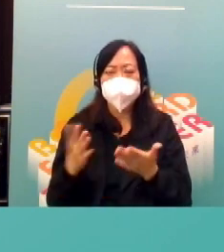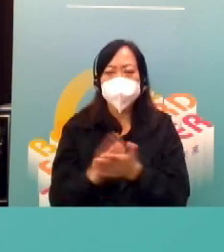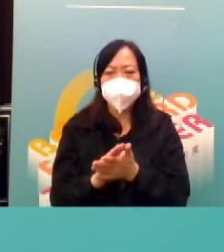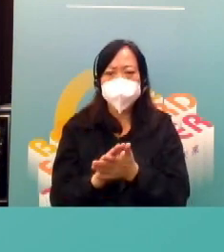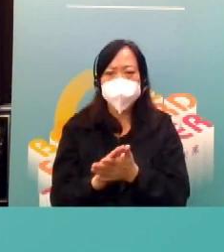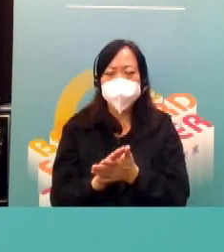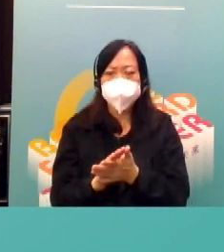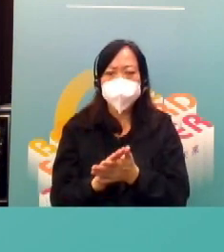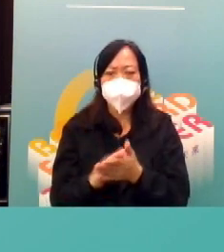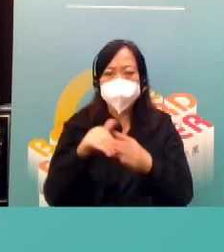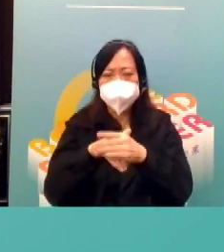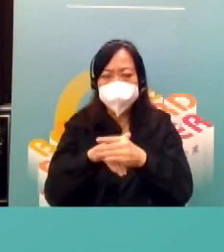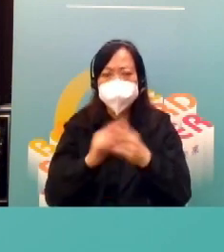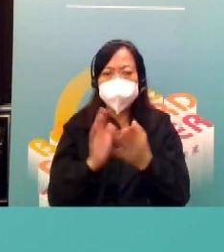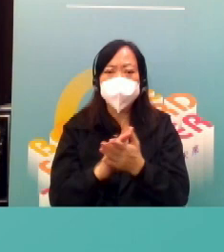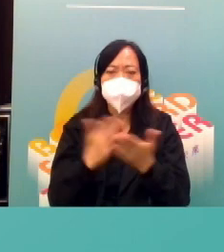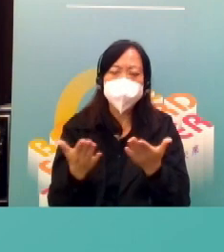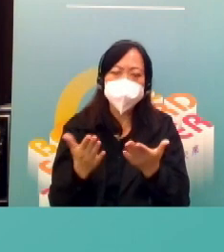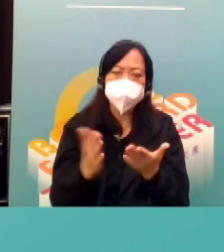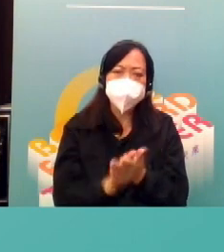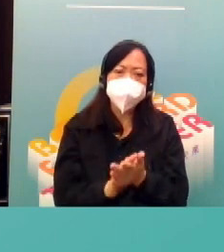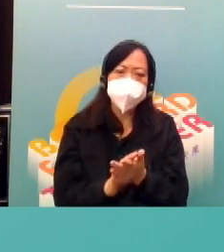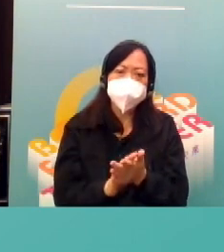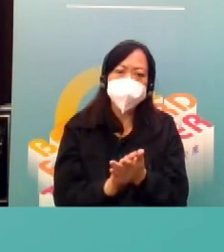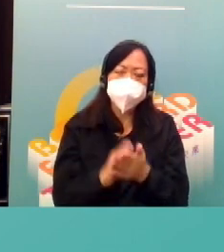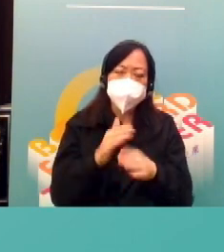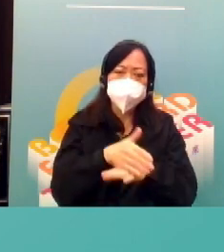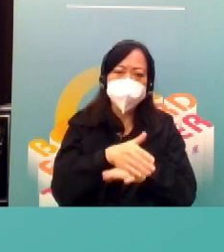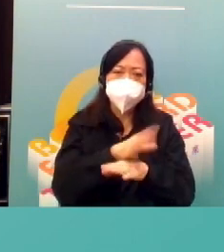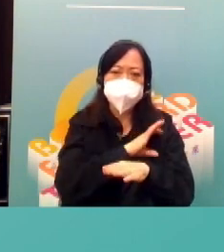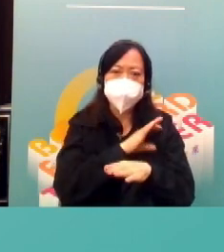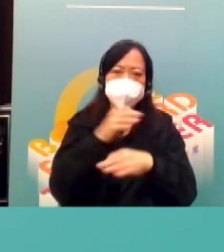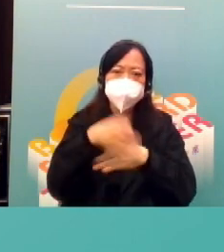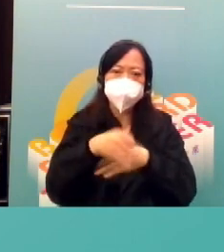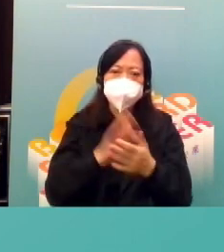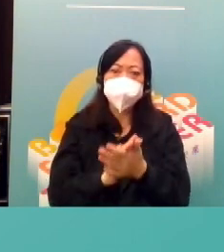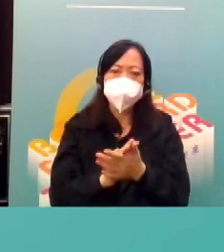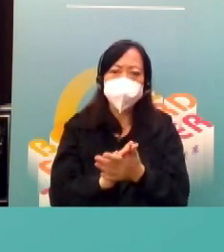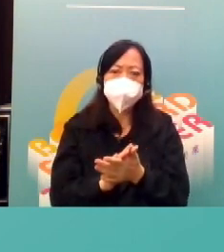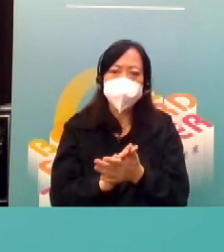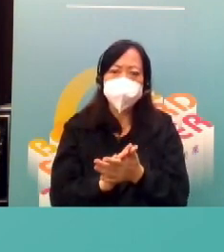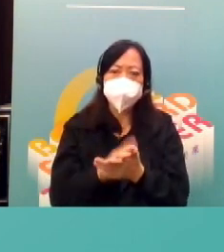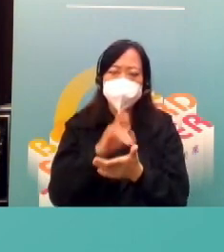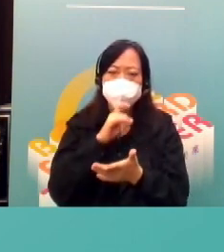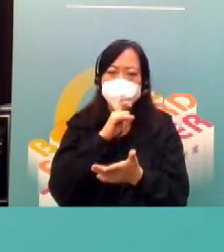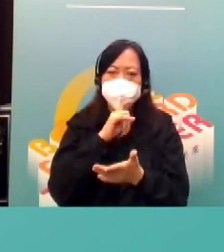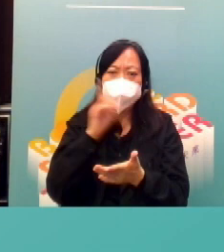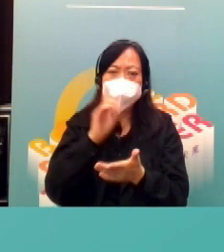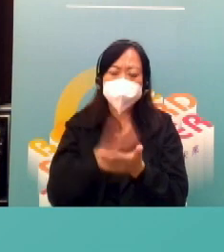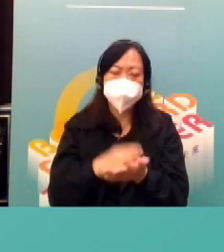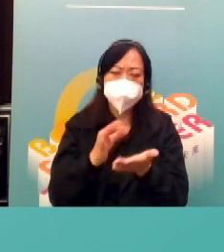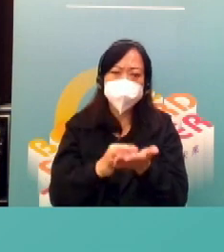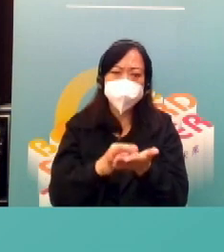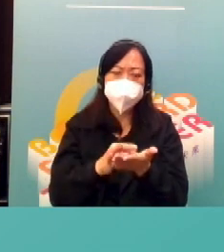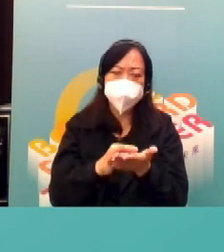businesses, real estate, and then the social outcomes contracts. We don't raise one main pot of capital and then look to deploy